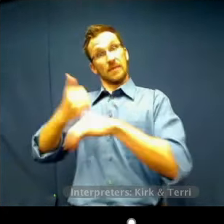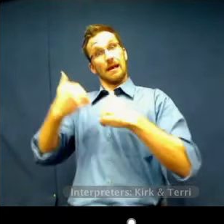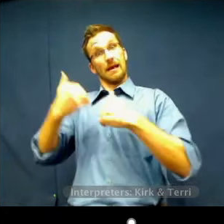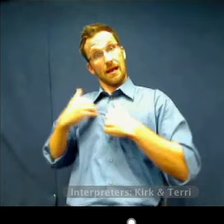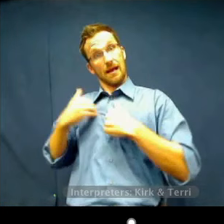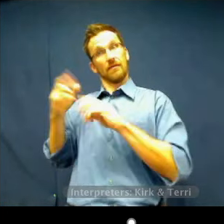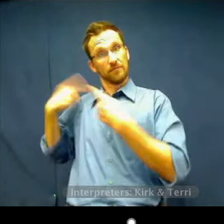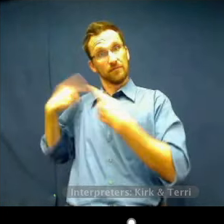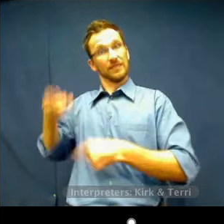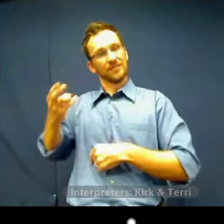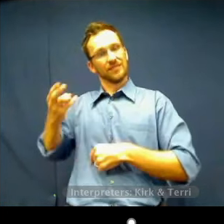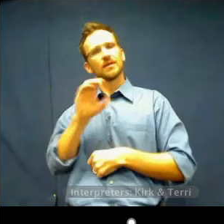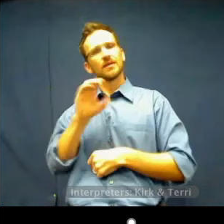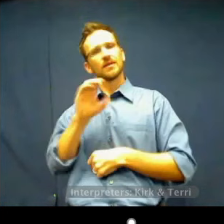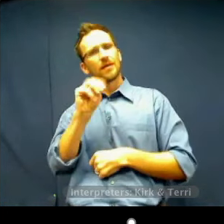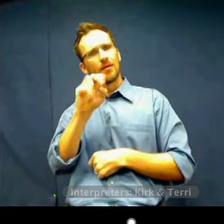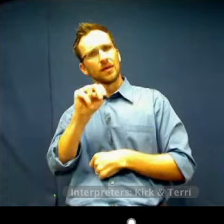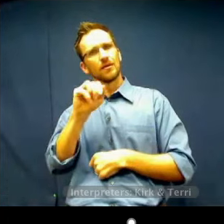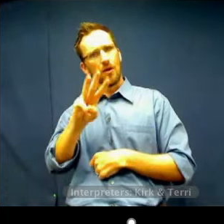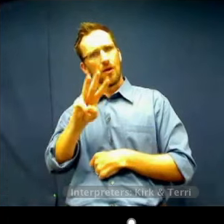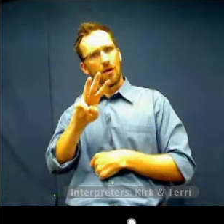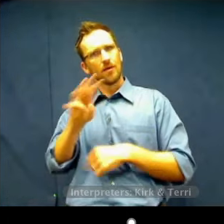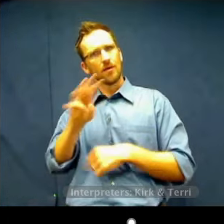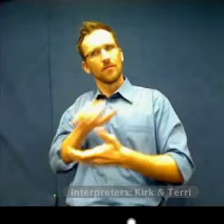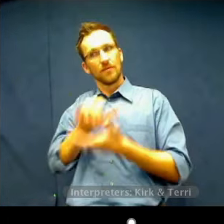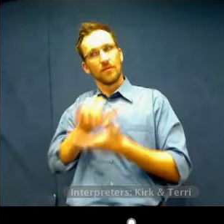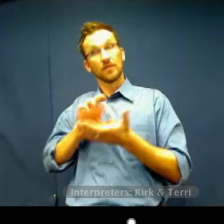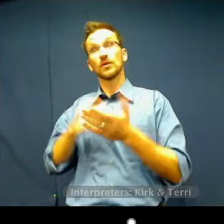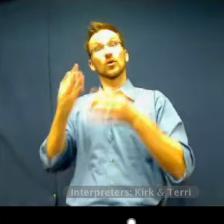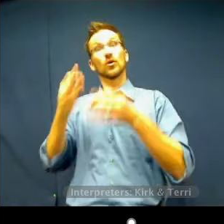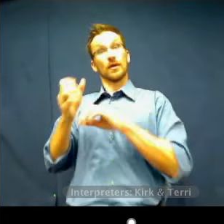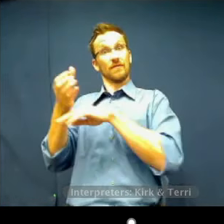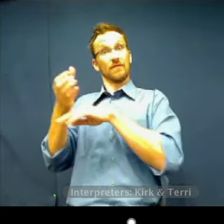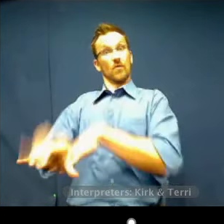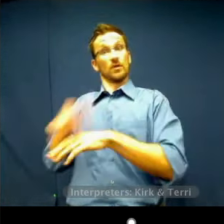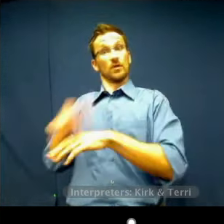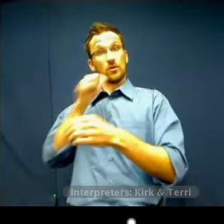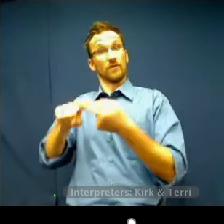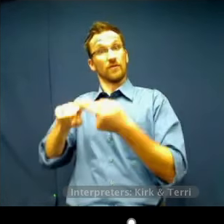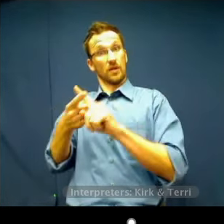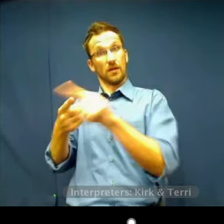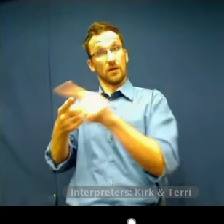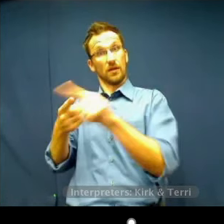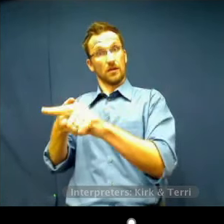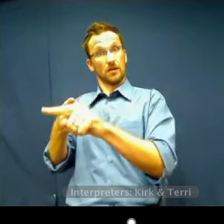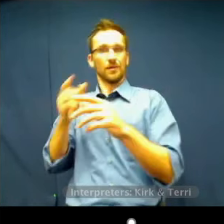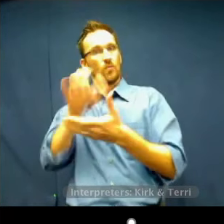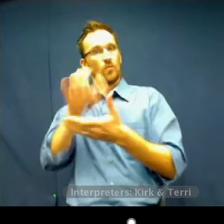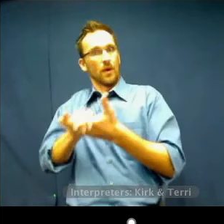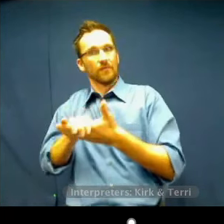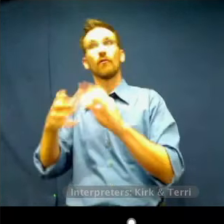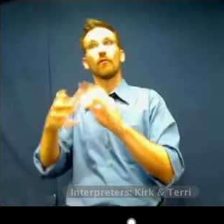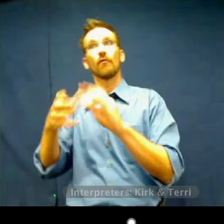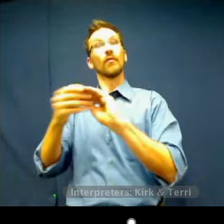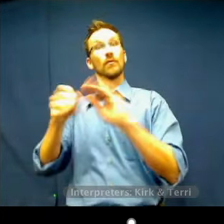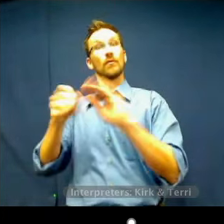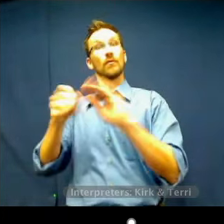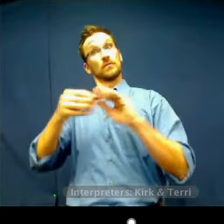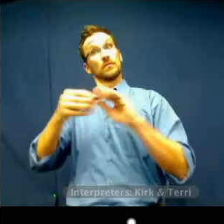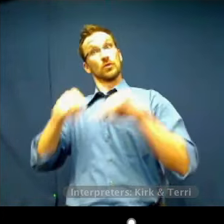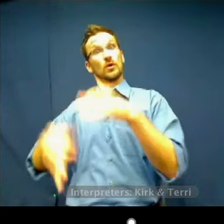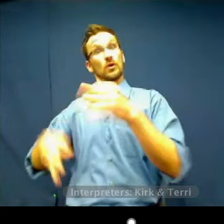to repeat any of the statements in court that he had made to her at or shortly after